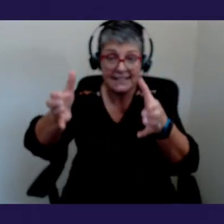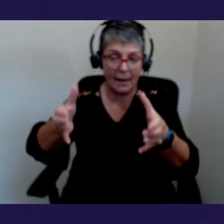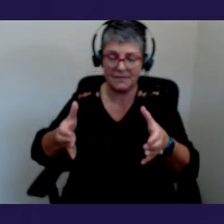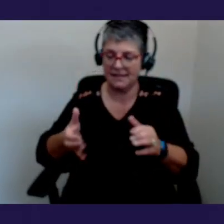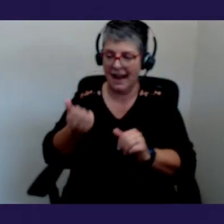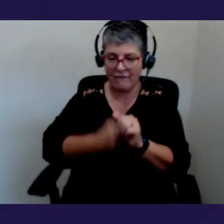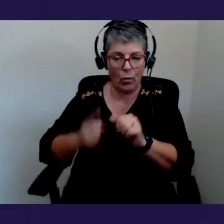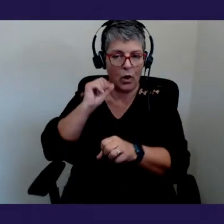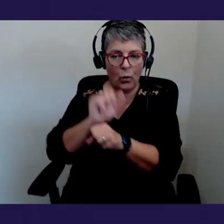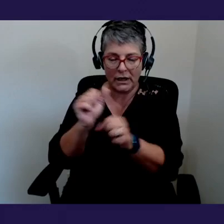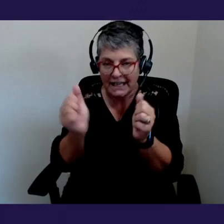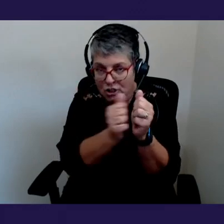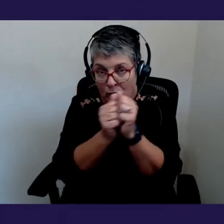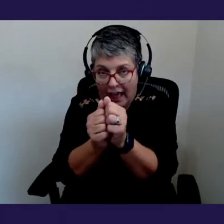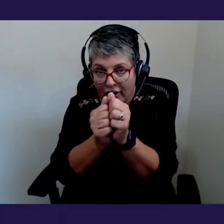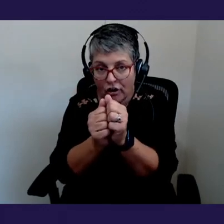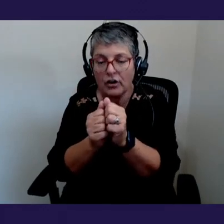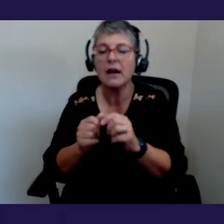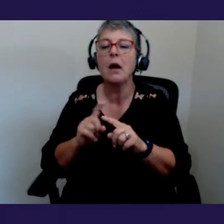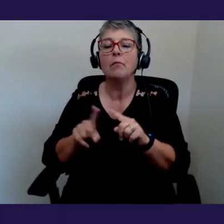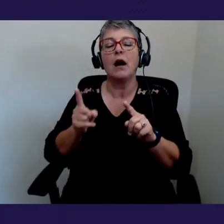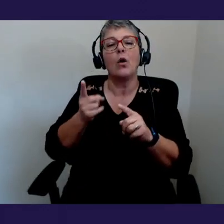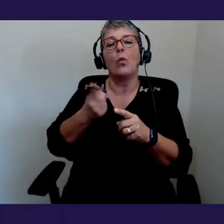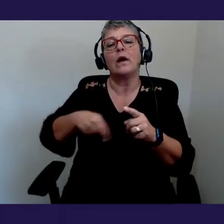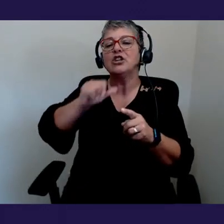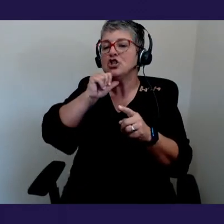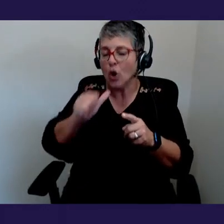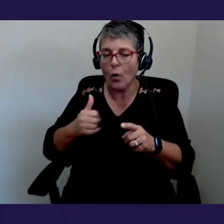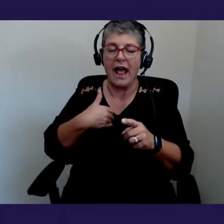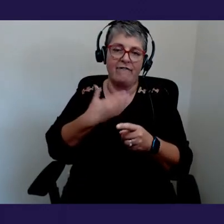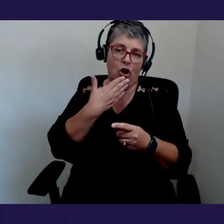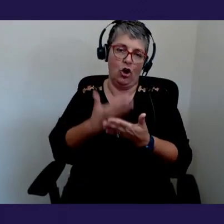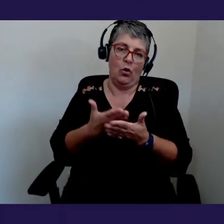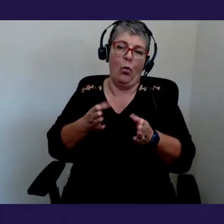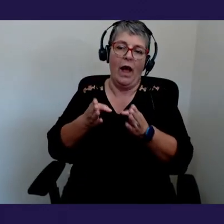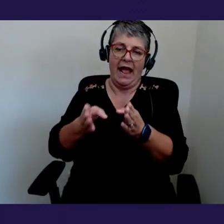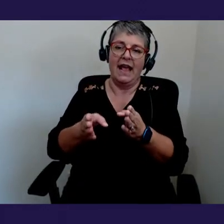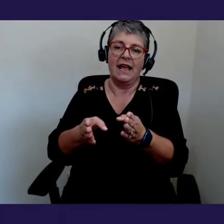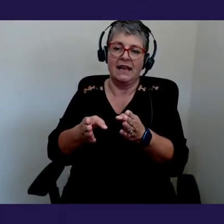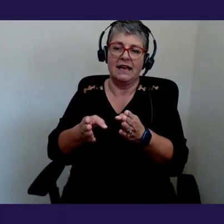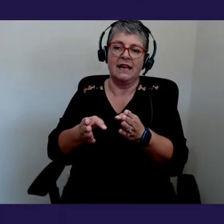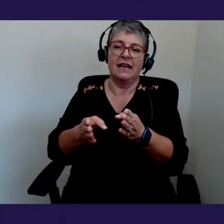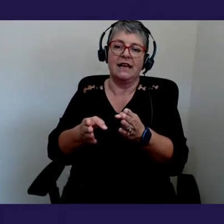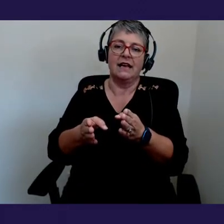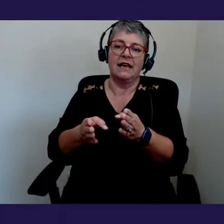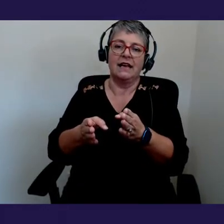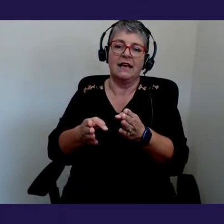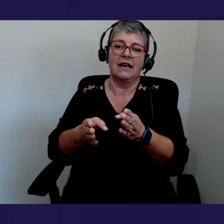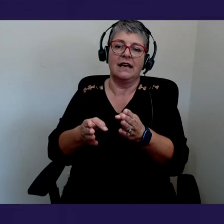of empowering people to chip in when we regard it as our domain. This is our job